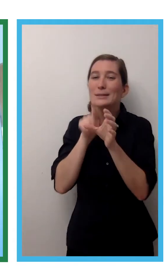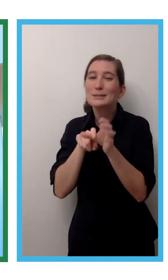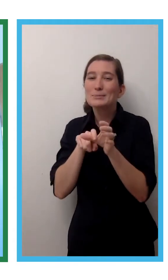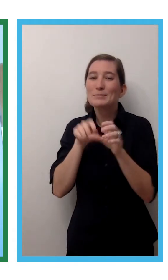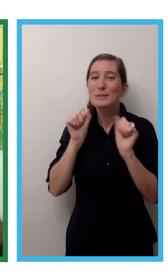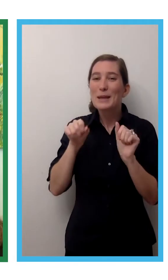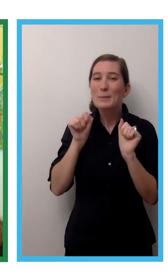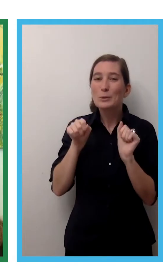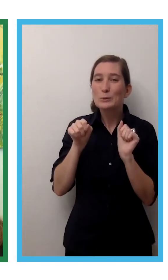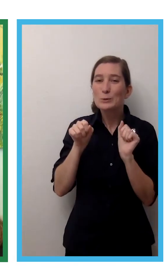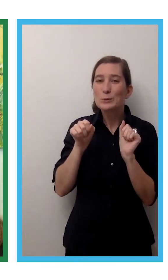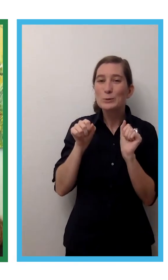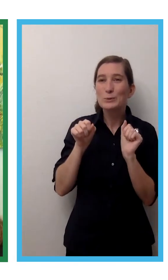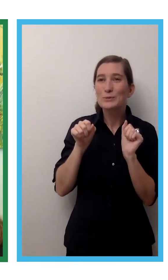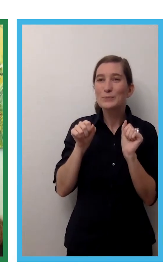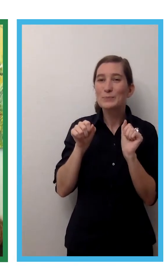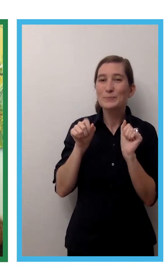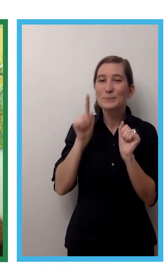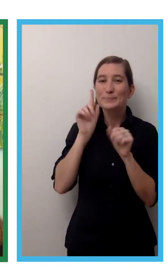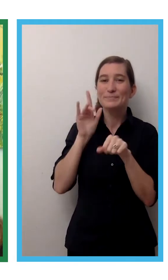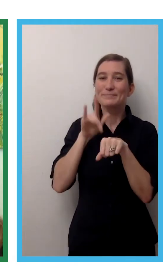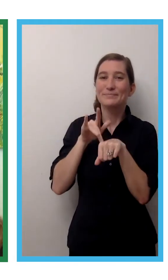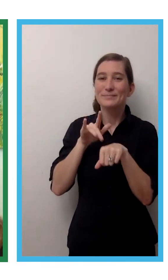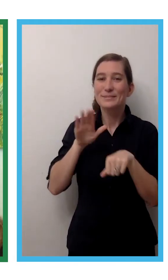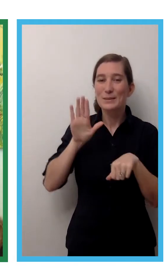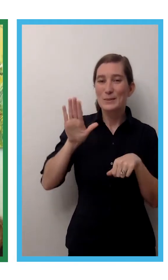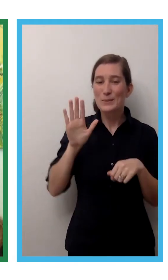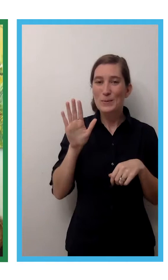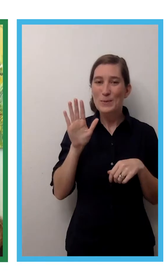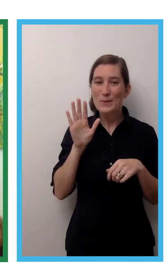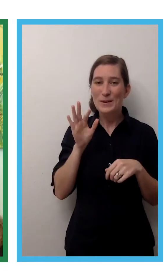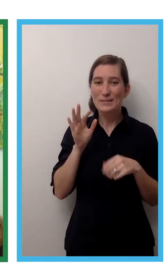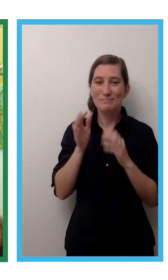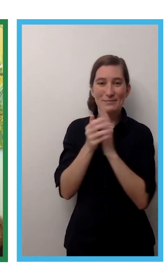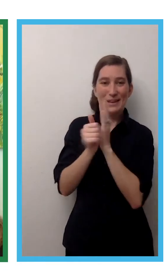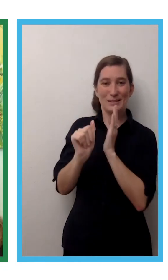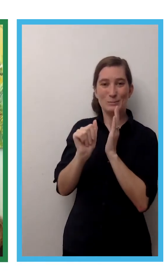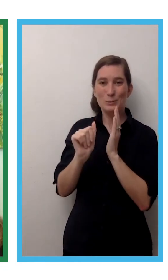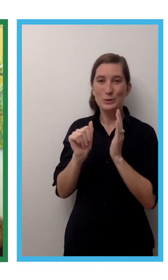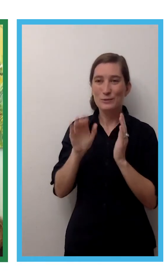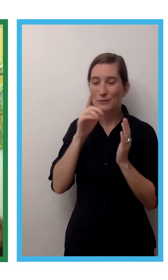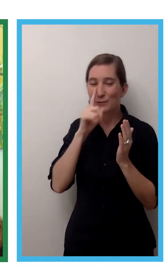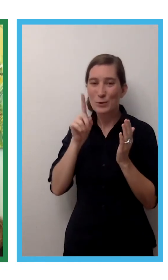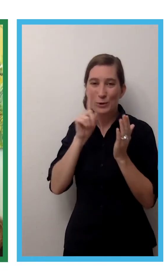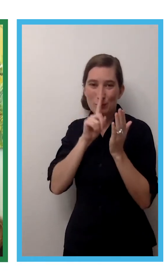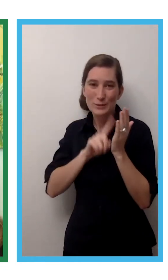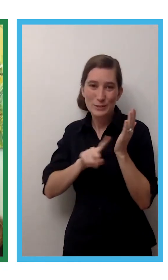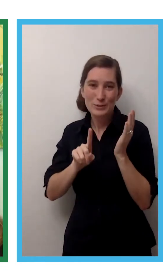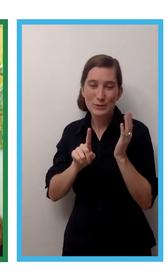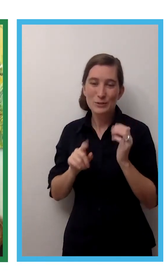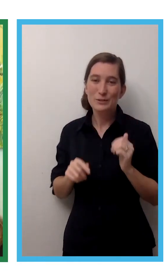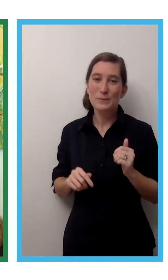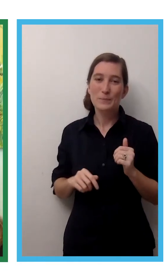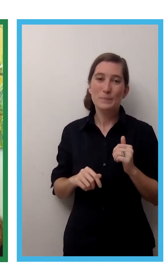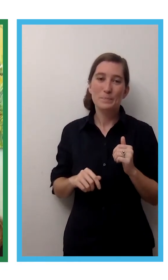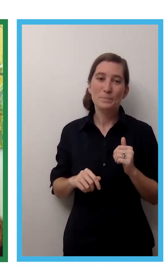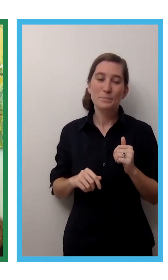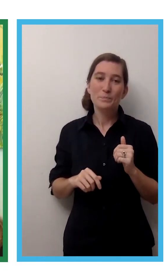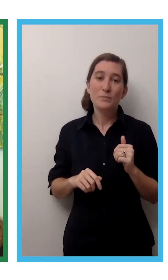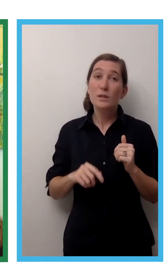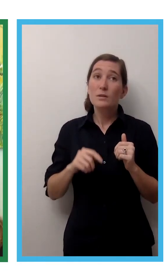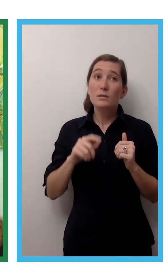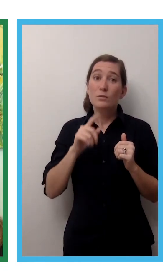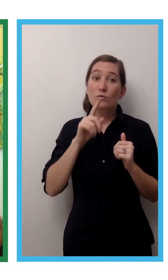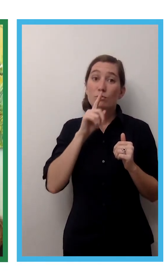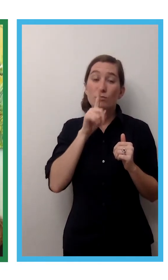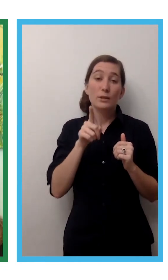research important in the first place? And I said this in our last podcast, most people hear the word research and they snooze because it's